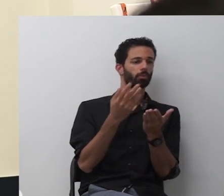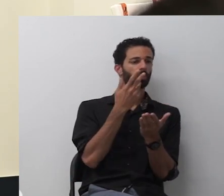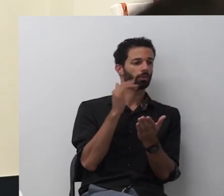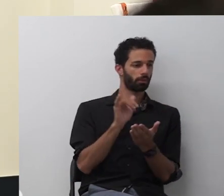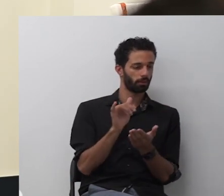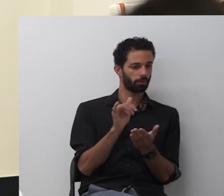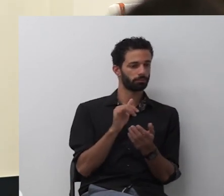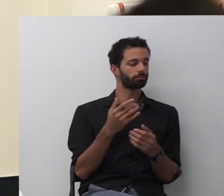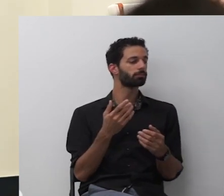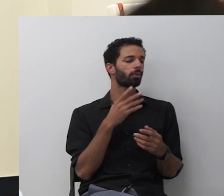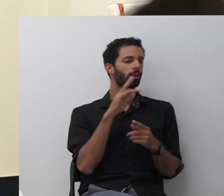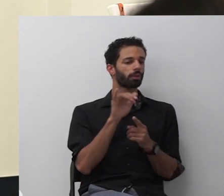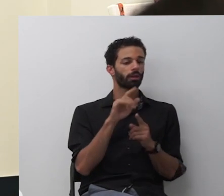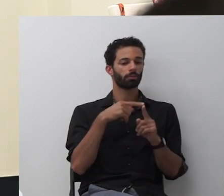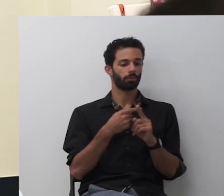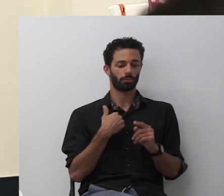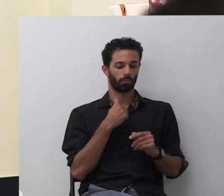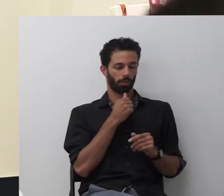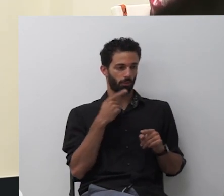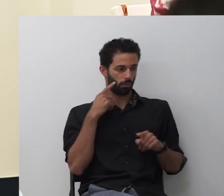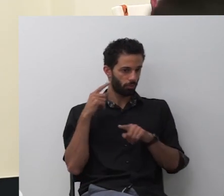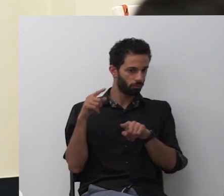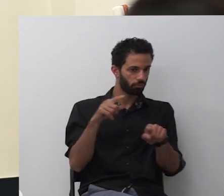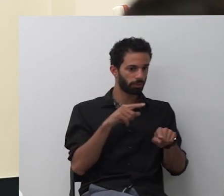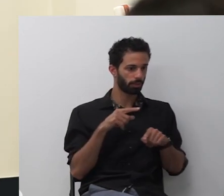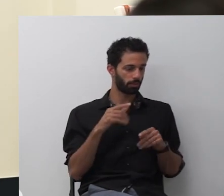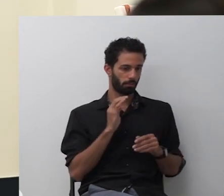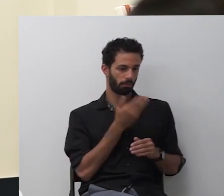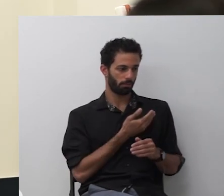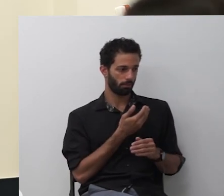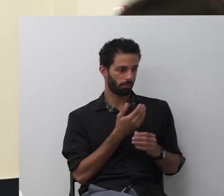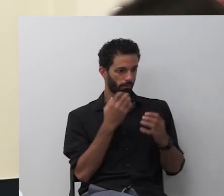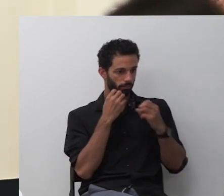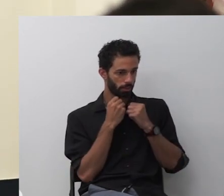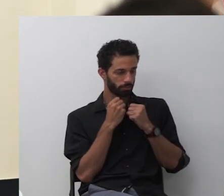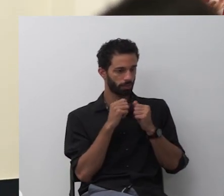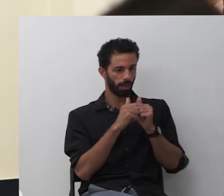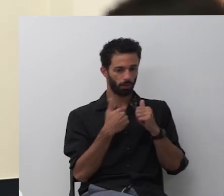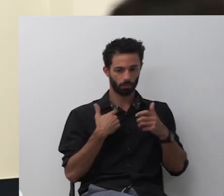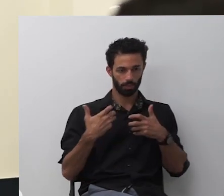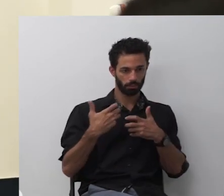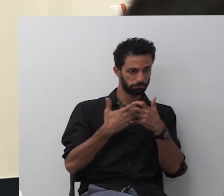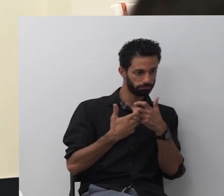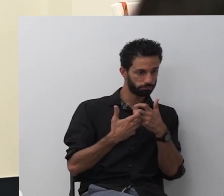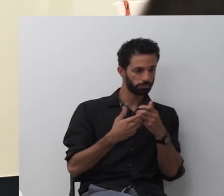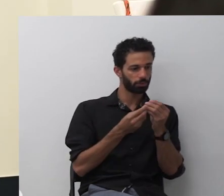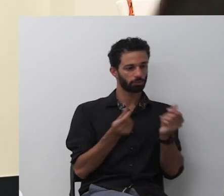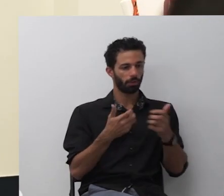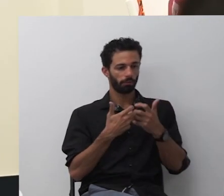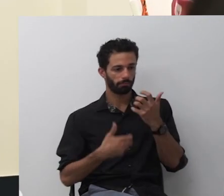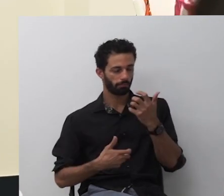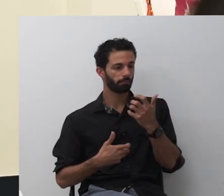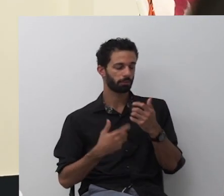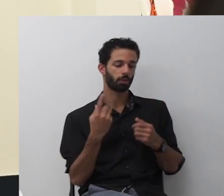will it look like if we don't agree around values? How do we move through values alignment and misalignment that always happens in